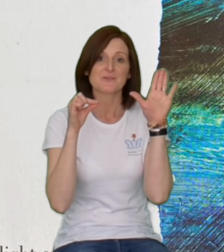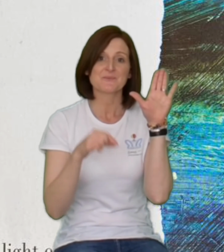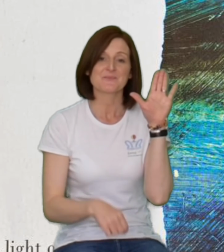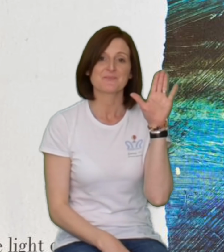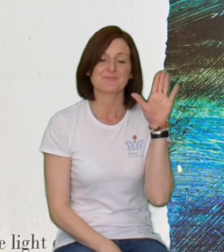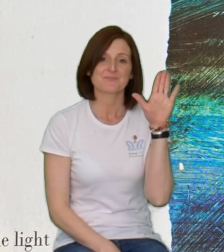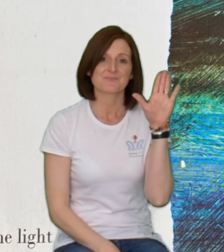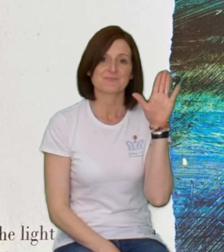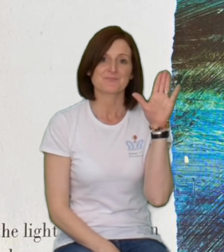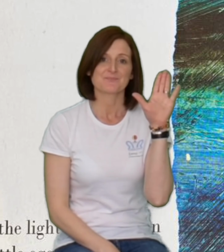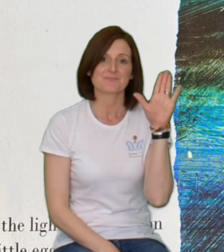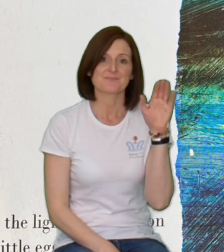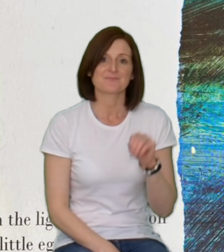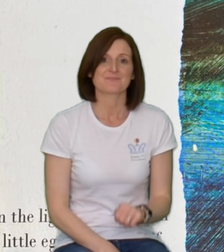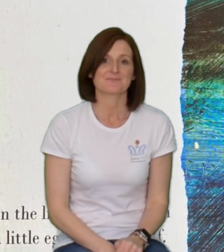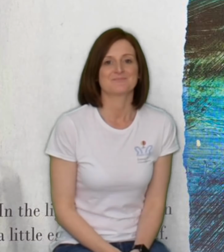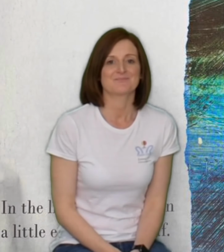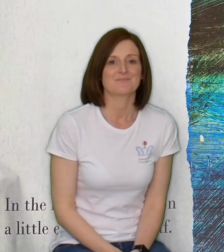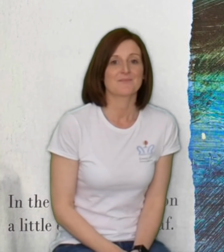leaf.